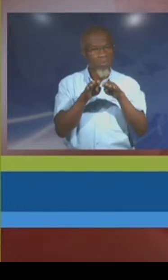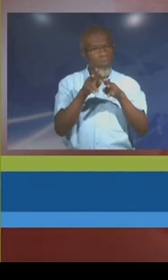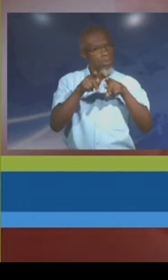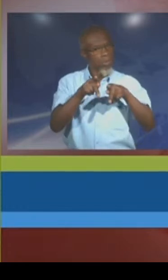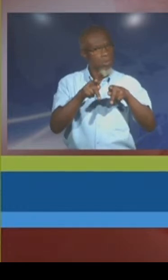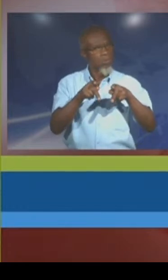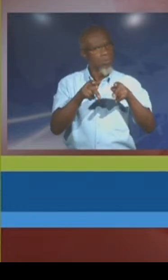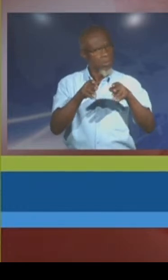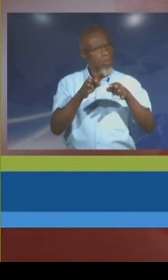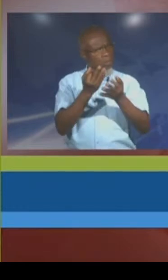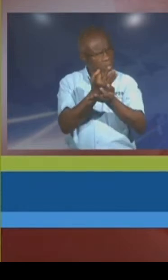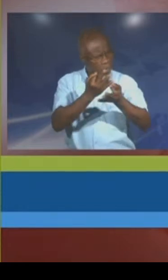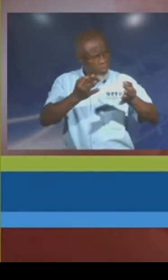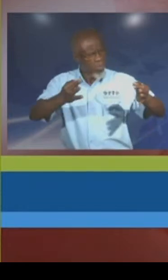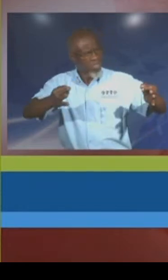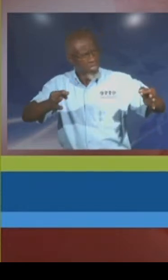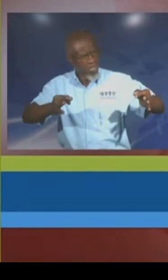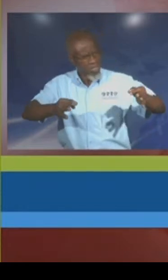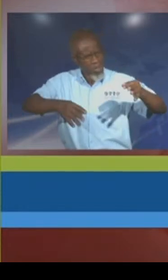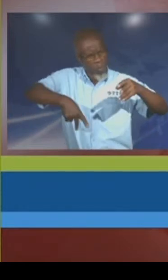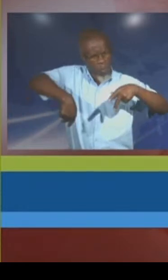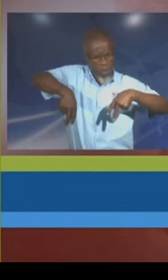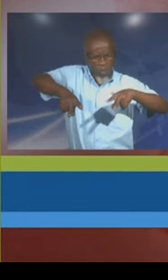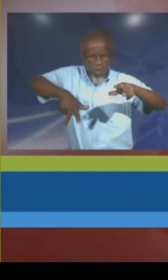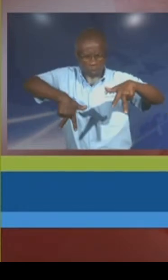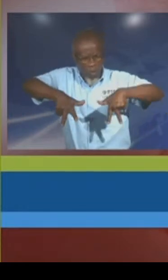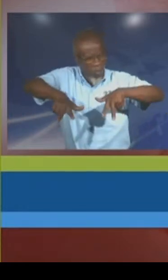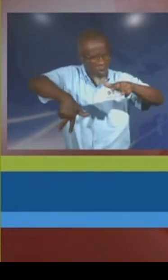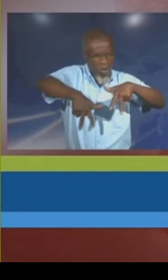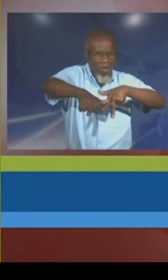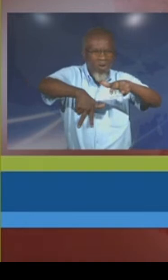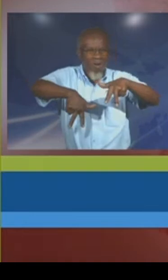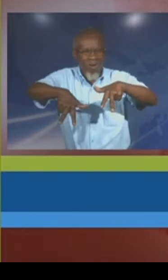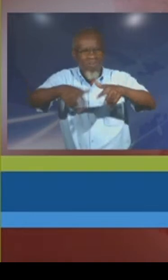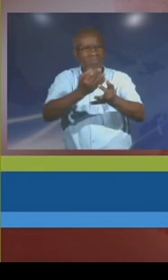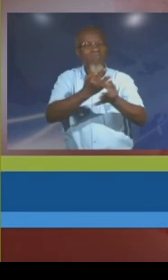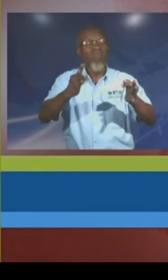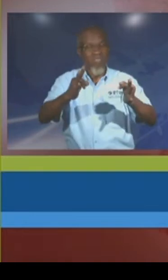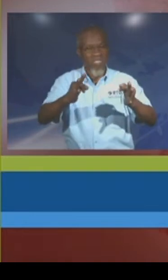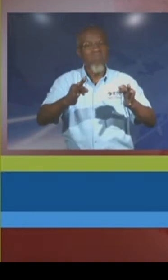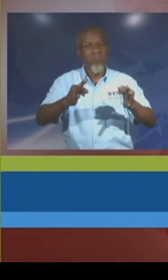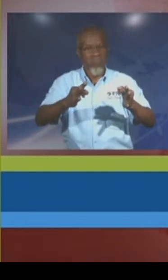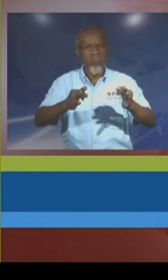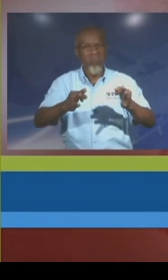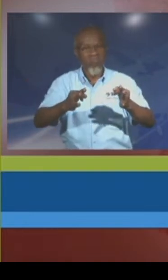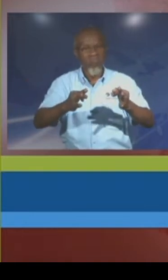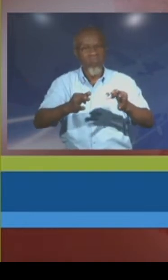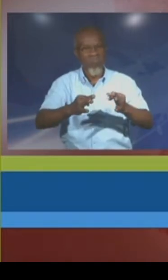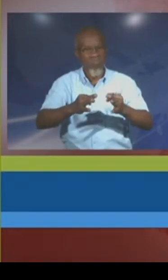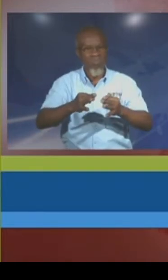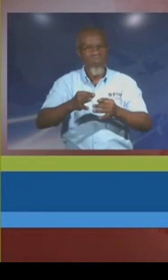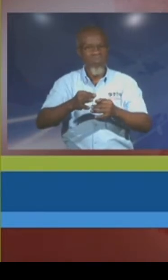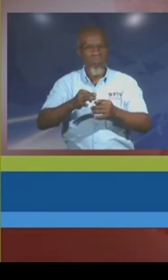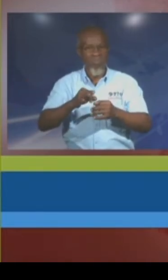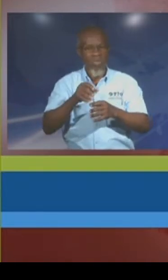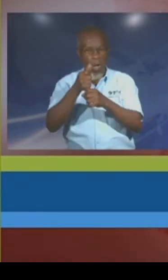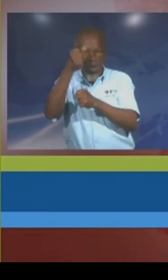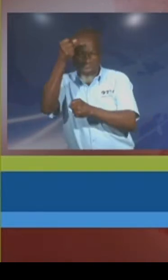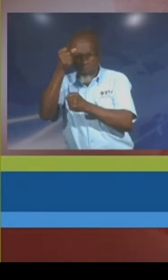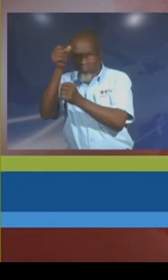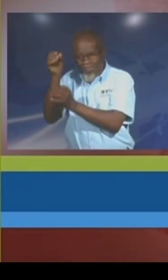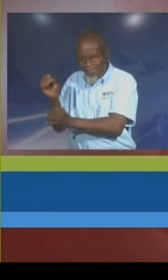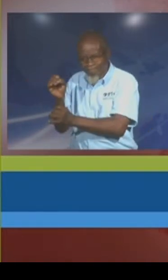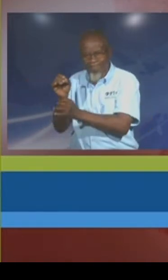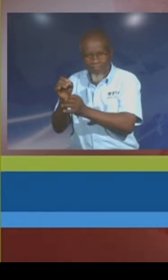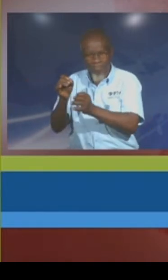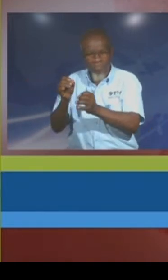not ad hoc. They're very, very well spaced out. There seems to be some guidance as to where to place your umbrellas and chairs on the lot, and